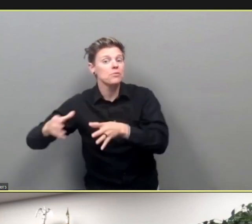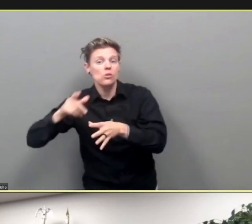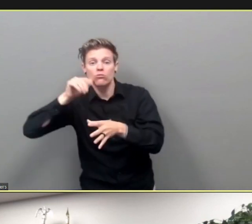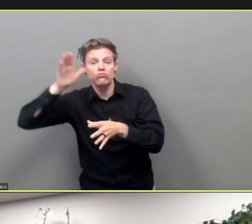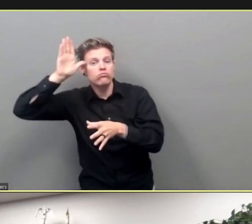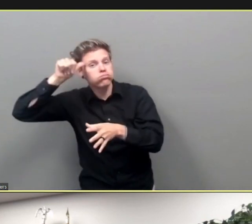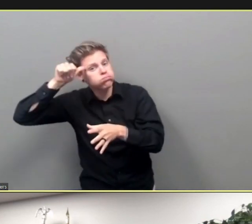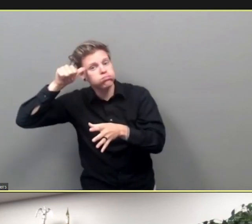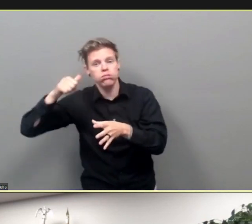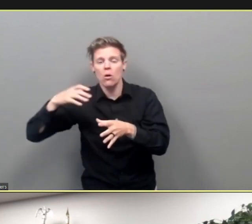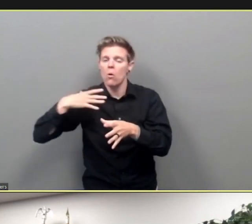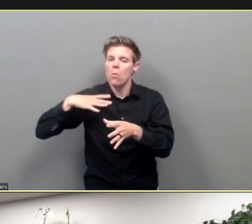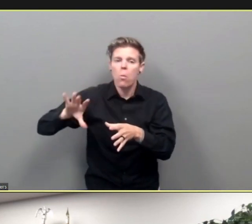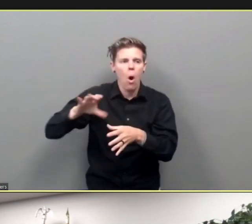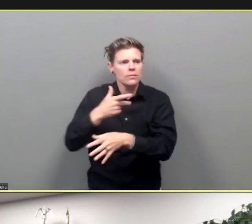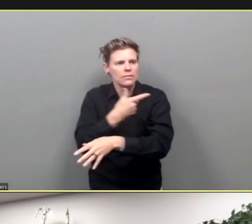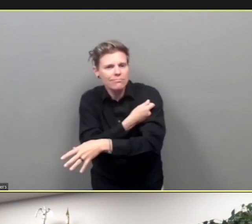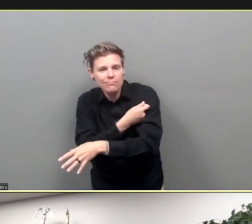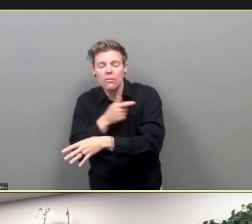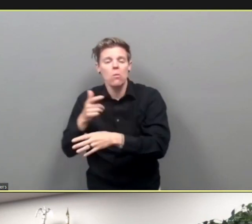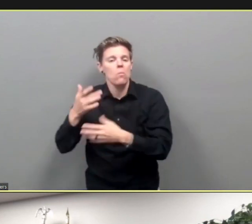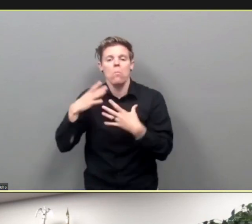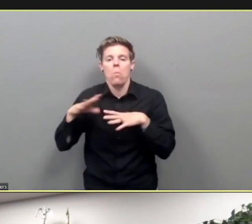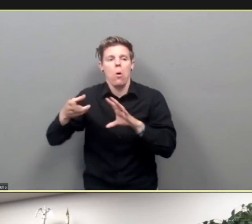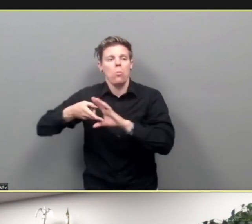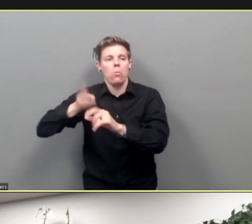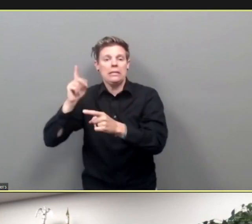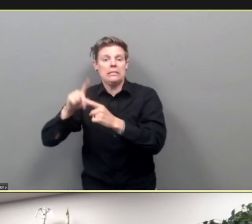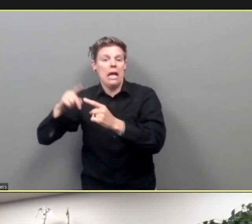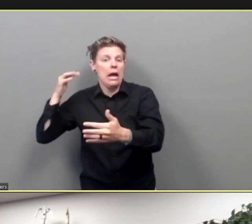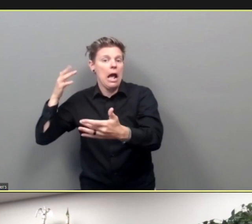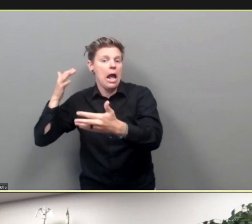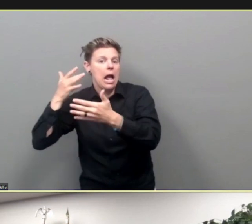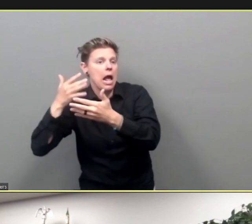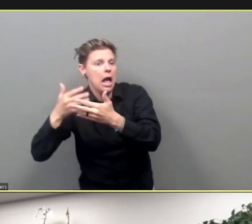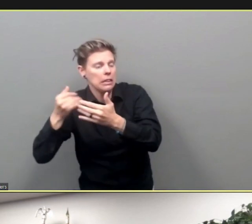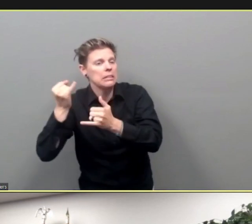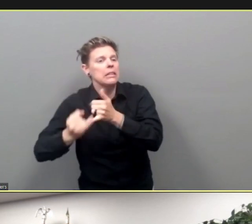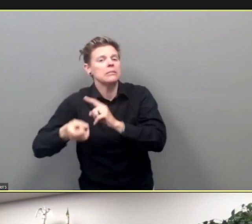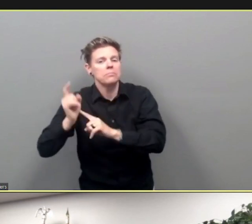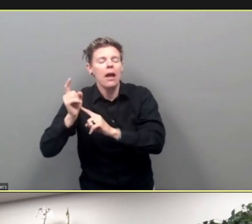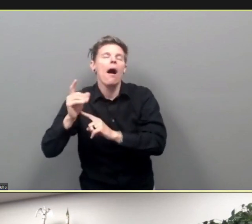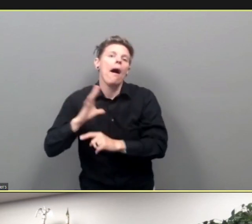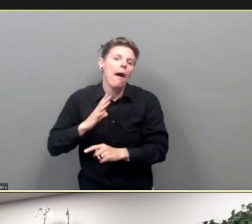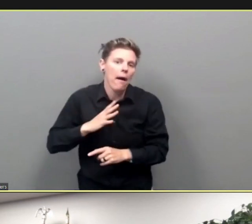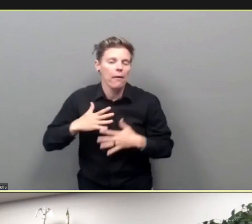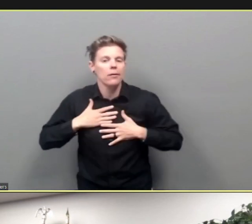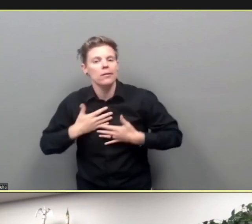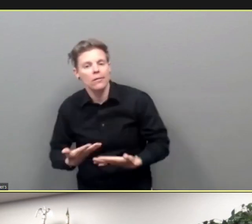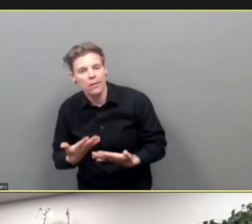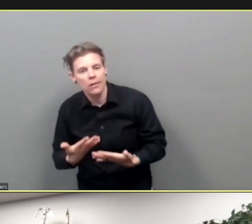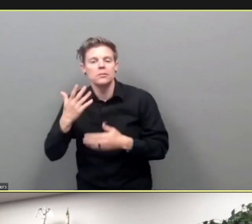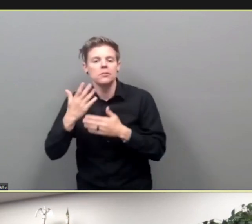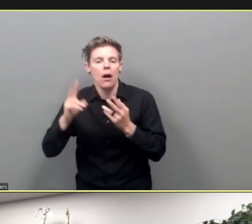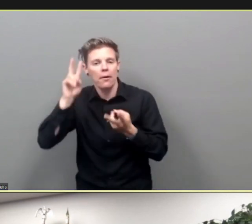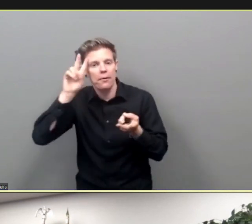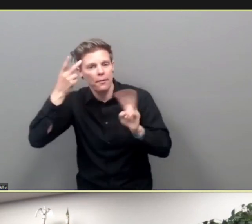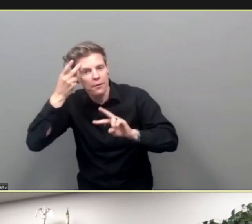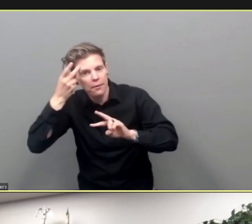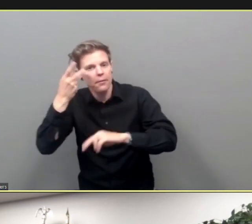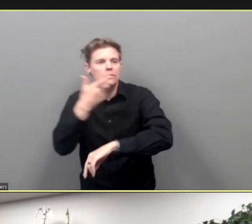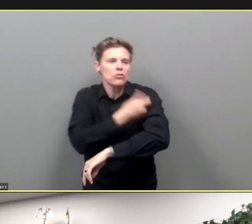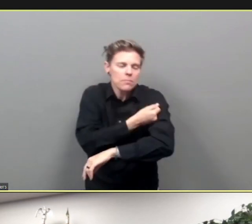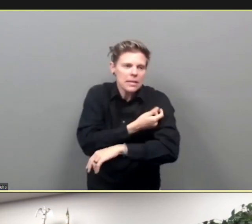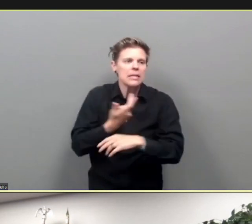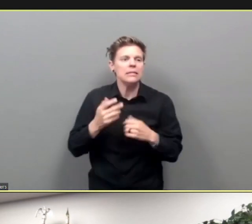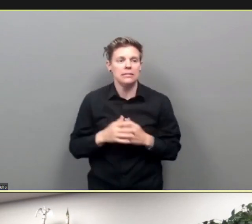the time finally comes, we're finding that number drops off. So it's a really good question, and it's an important question, particularly in a time of crisis. But